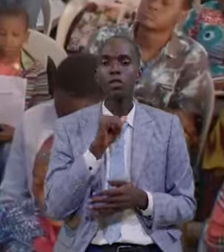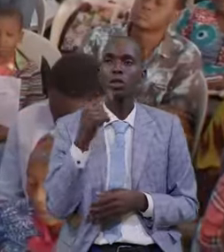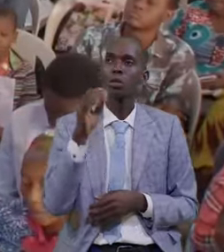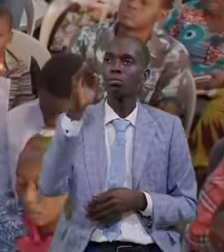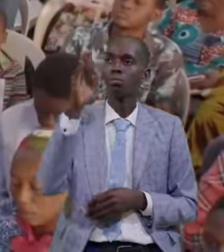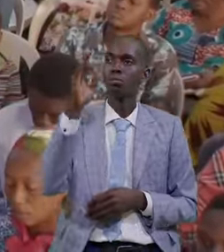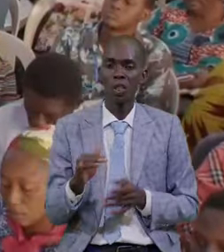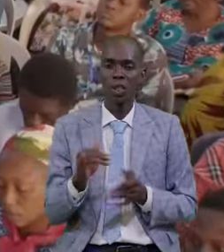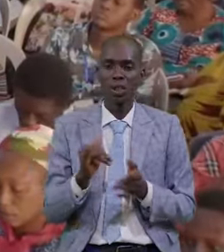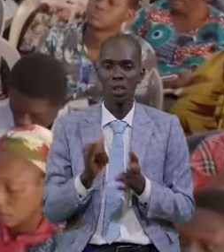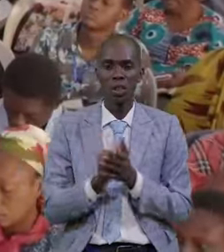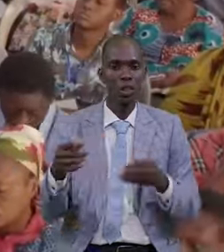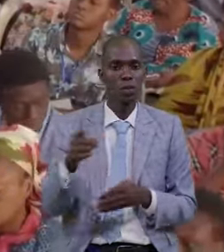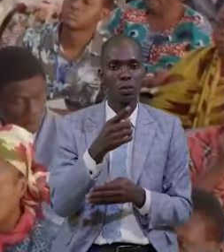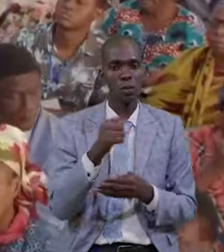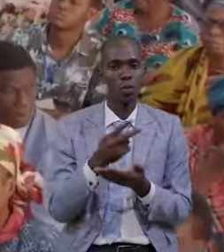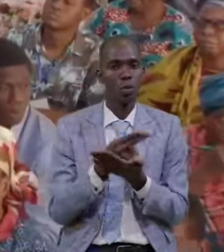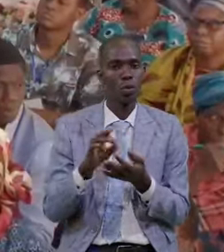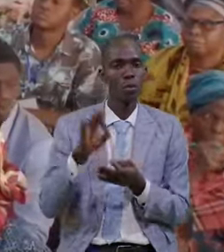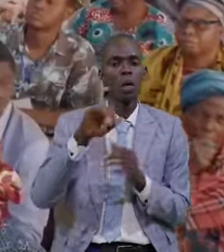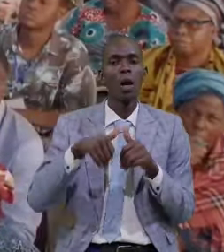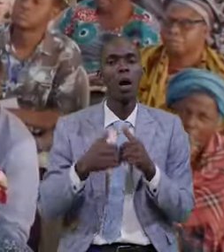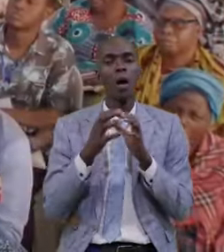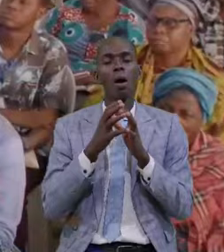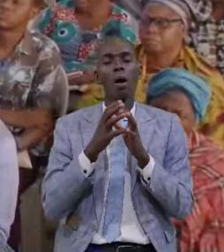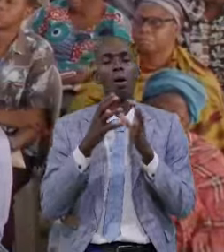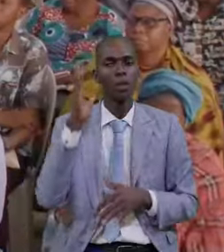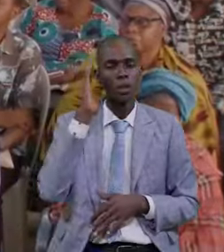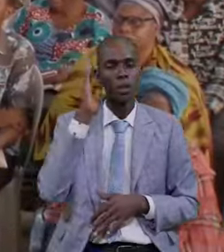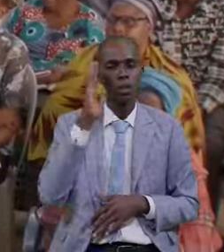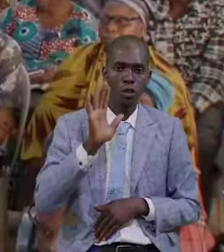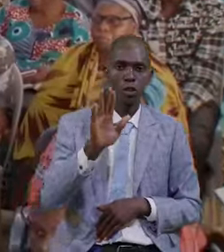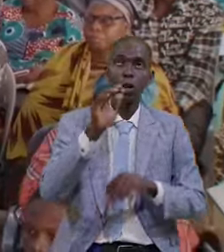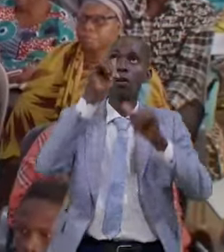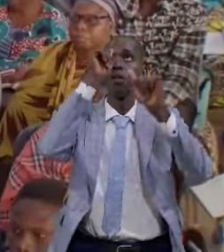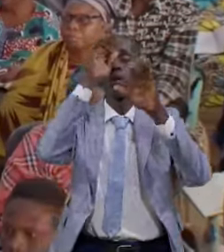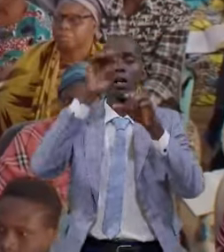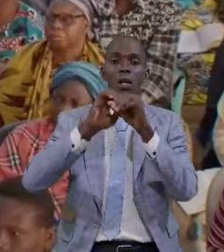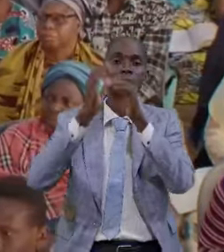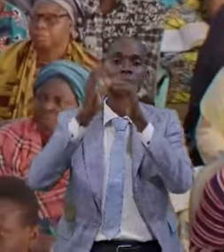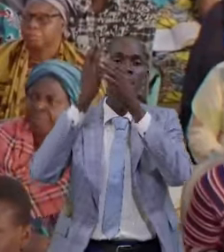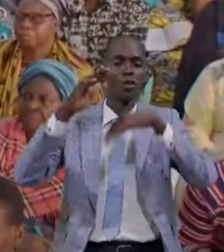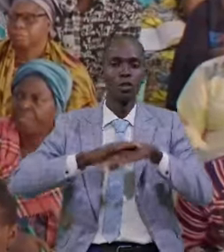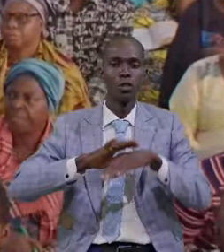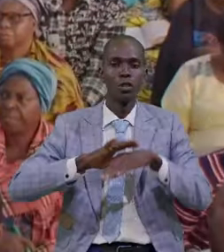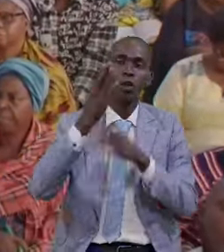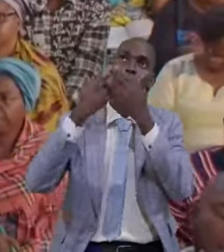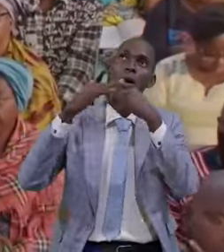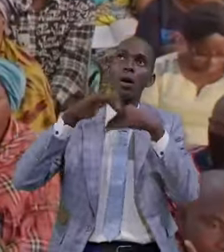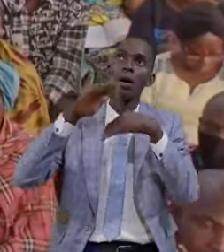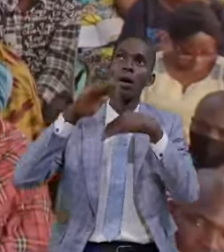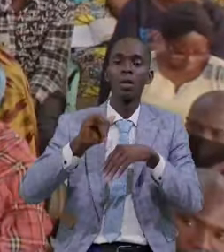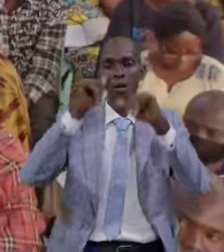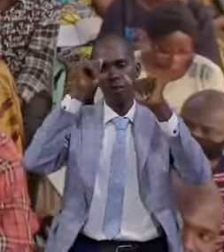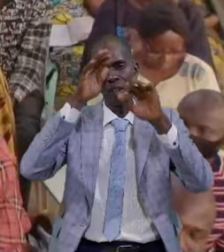the Holy Spirit. How much more shall your Father who is in heaven, your Heavenly Father, give the